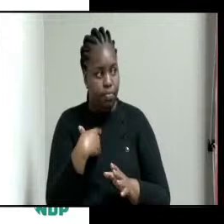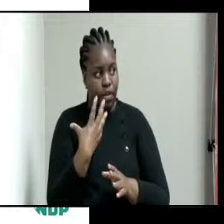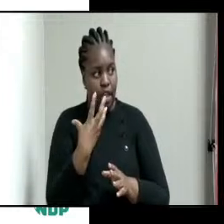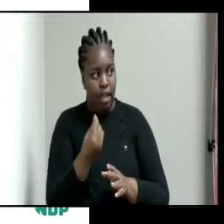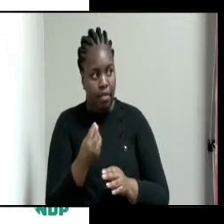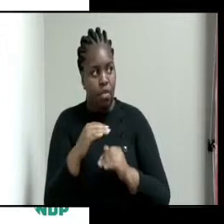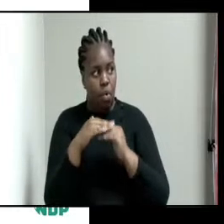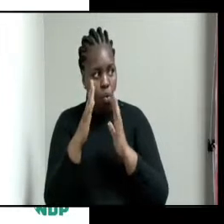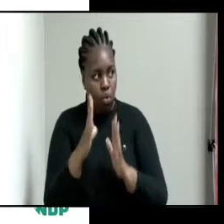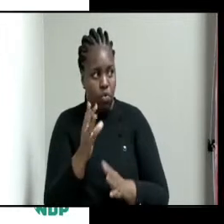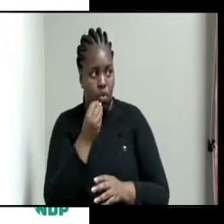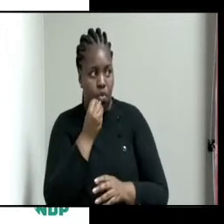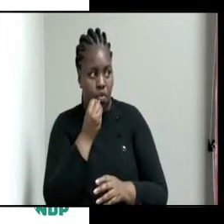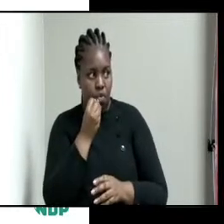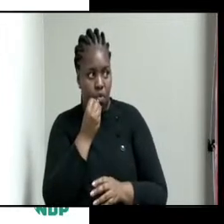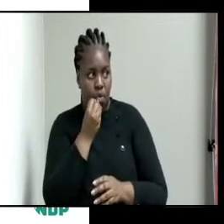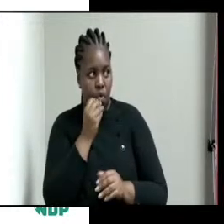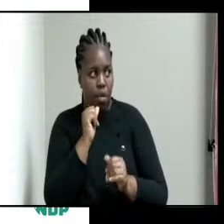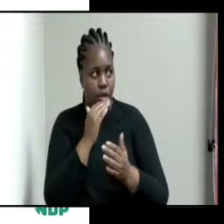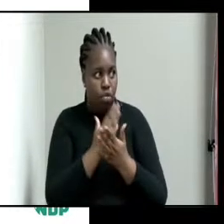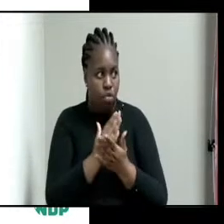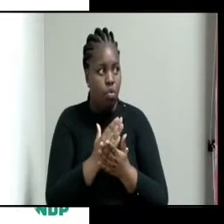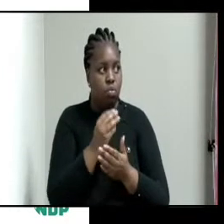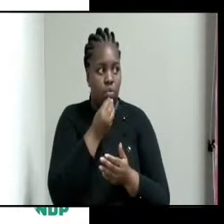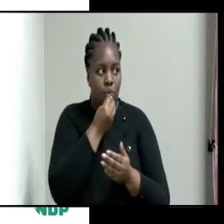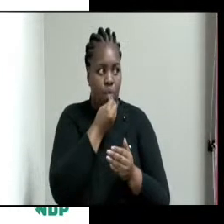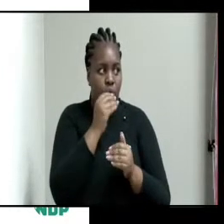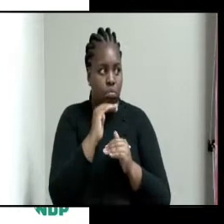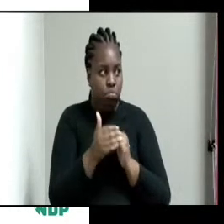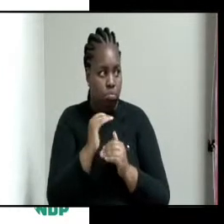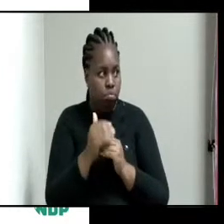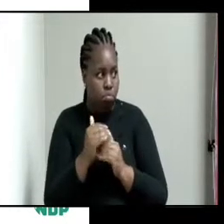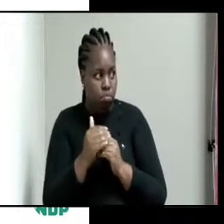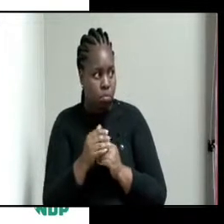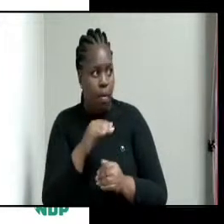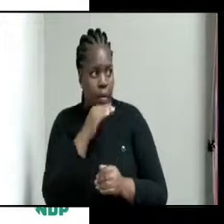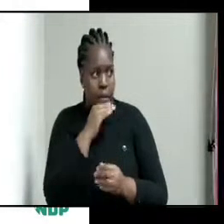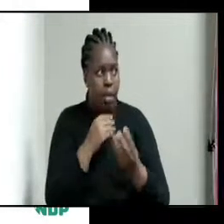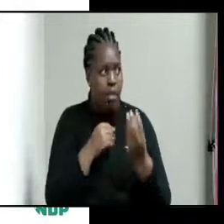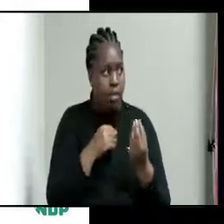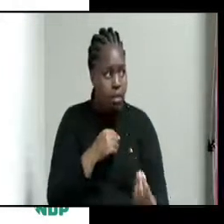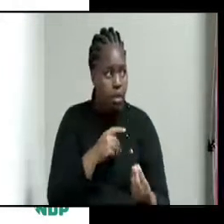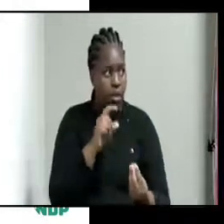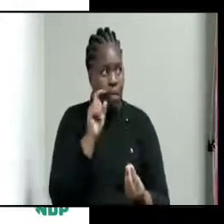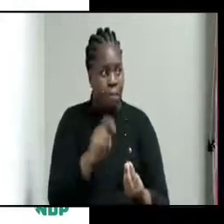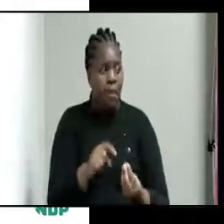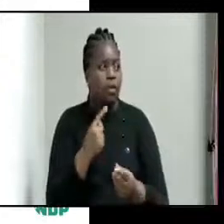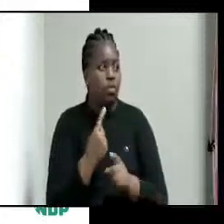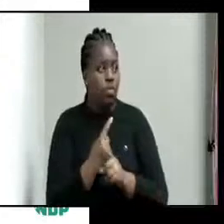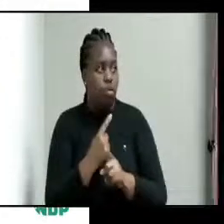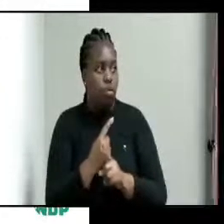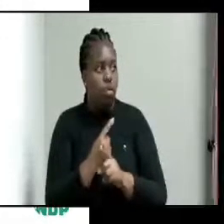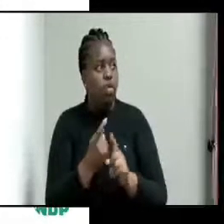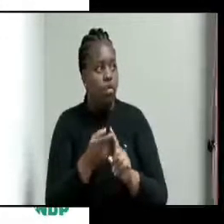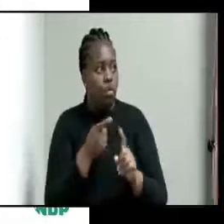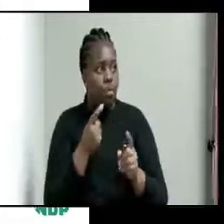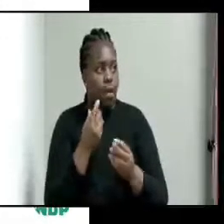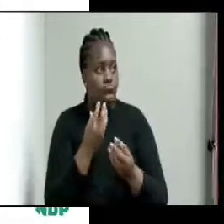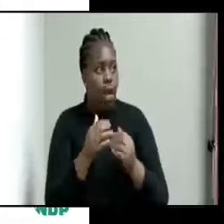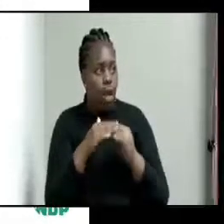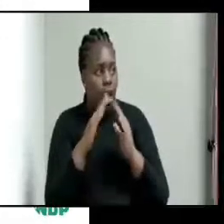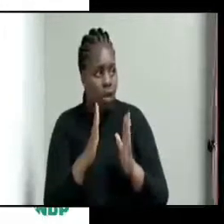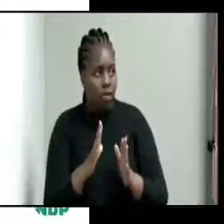the household food insecurity access scale. So a child should have come from a